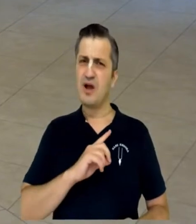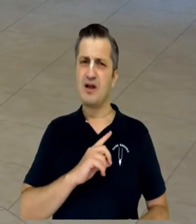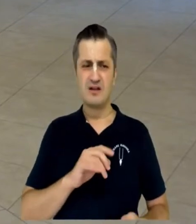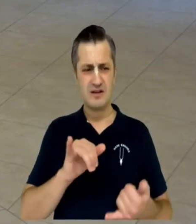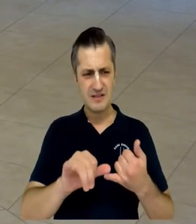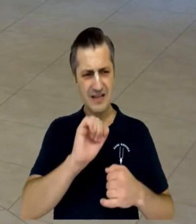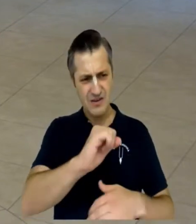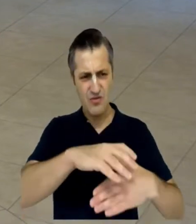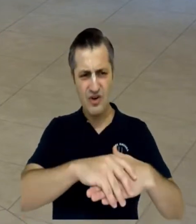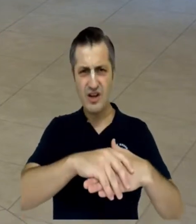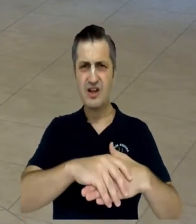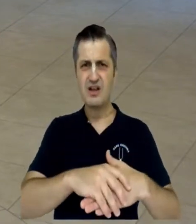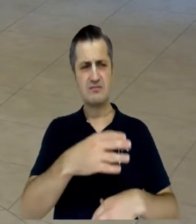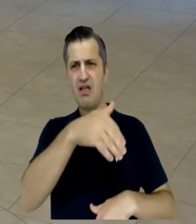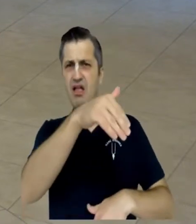And